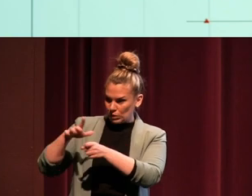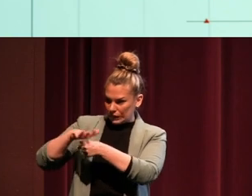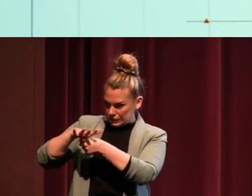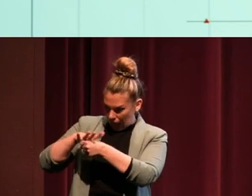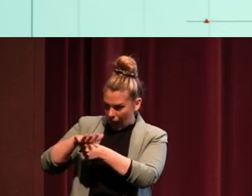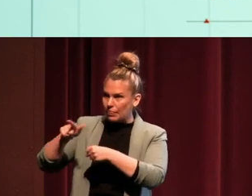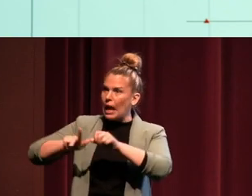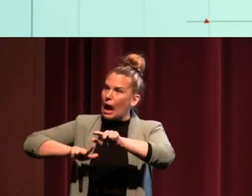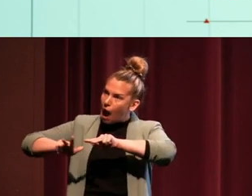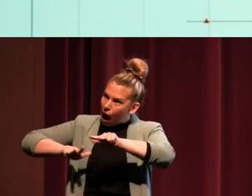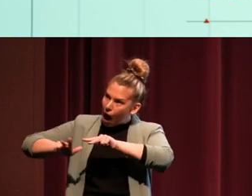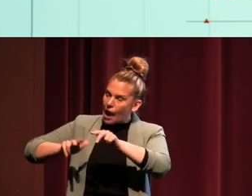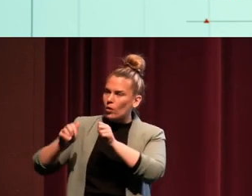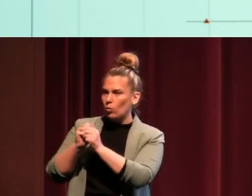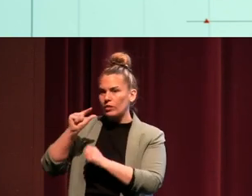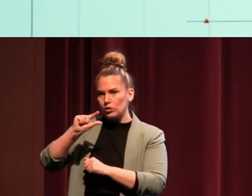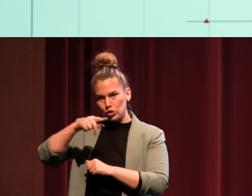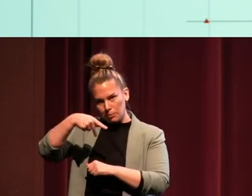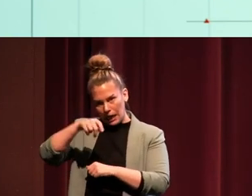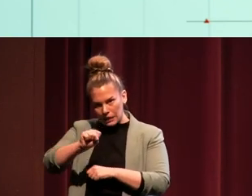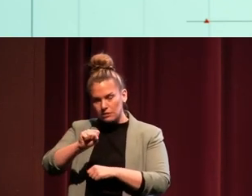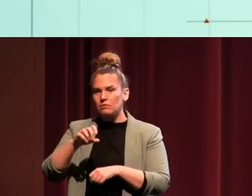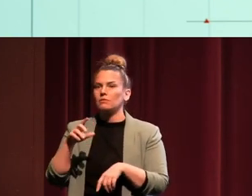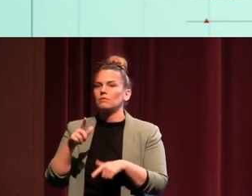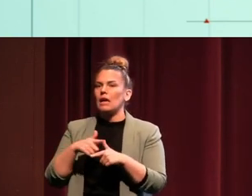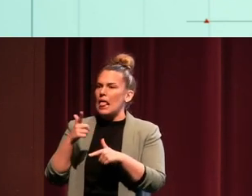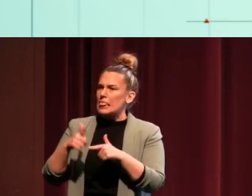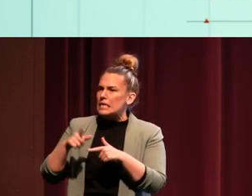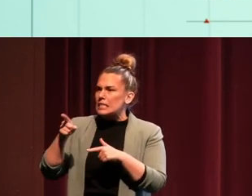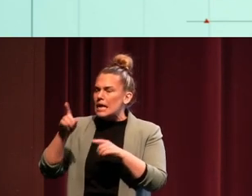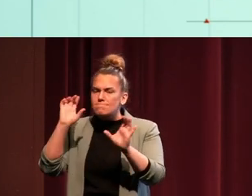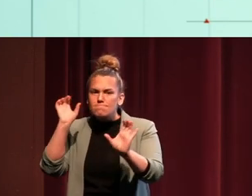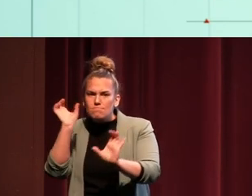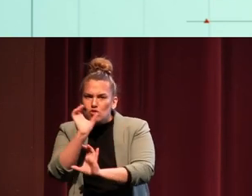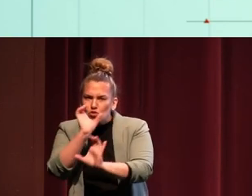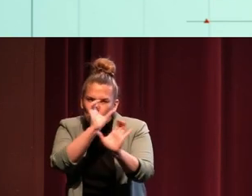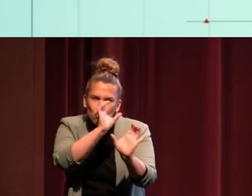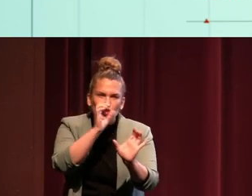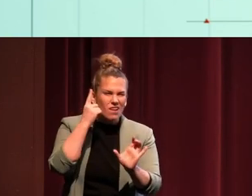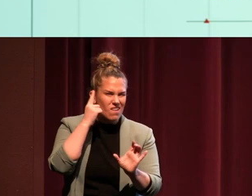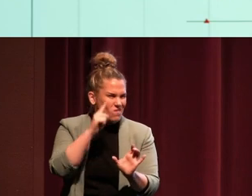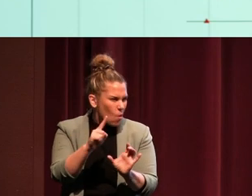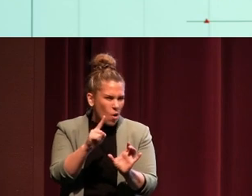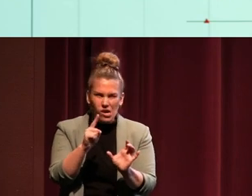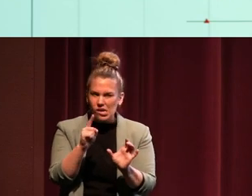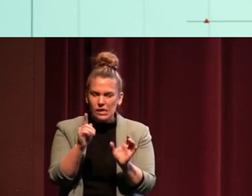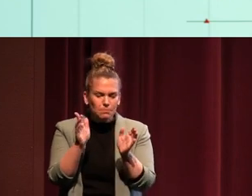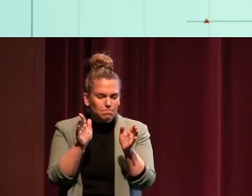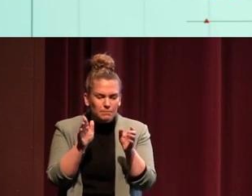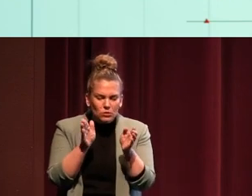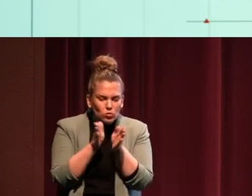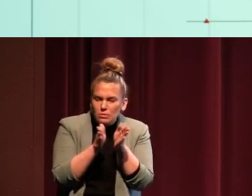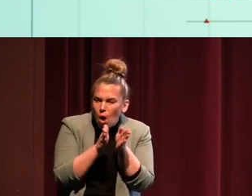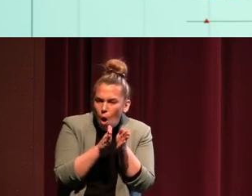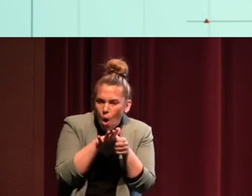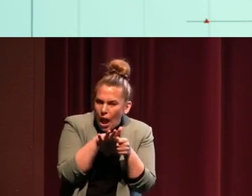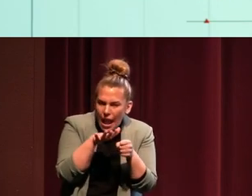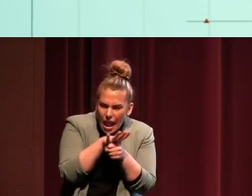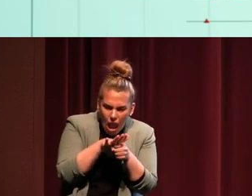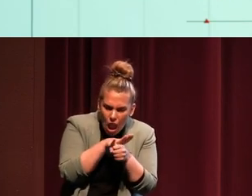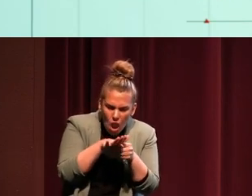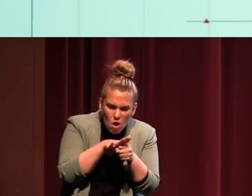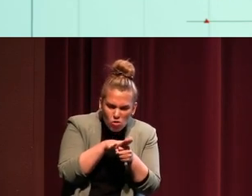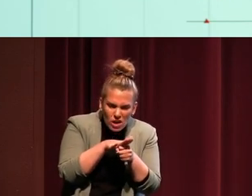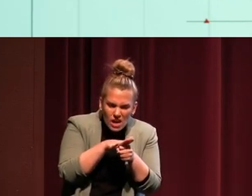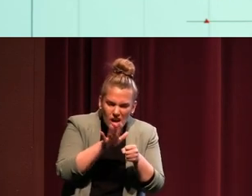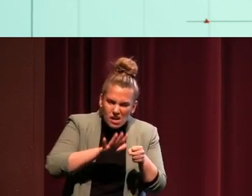just hike to it with a GPS unit. And they generally search for a fairly small area, generally a radius of about 100